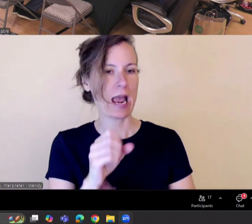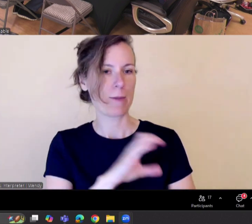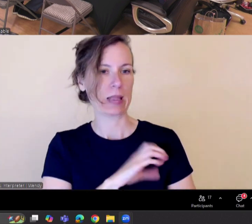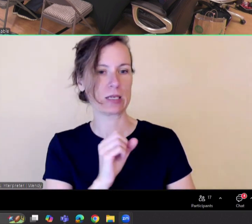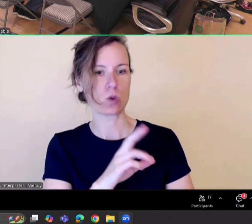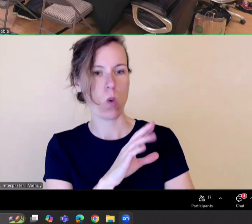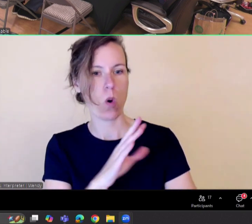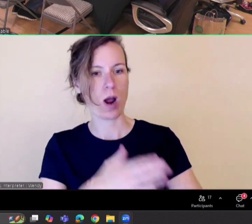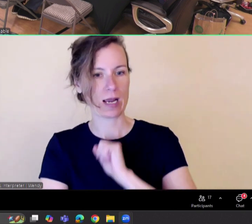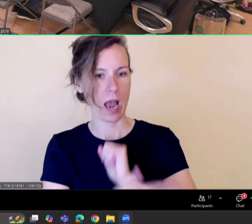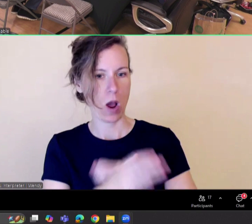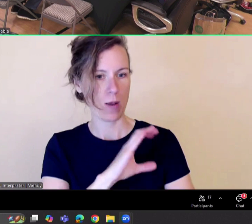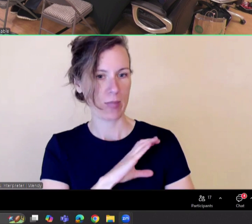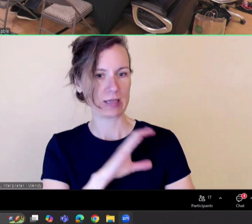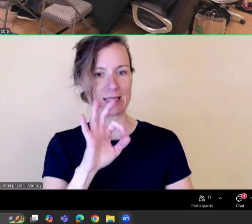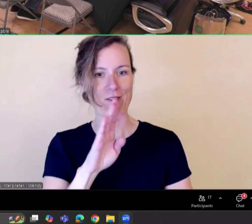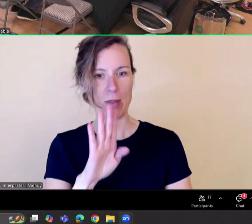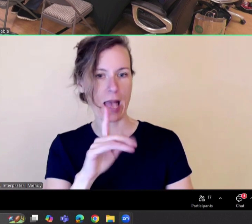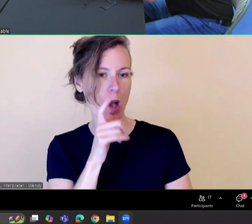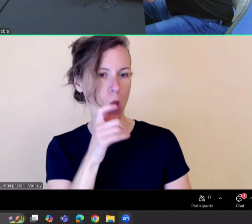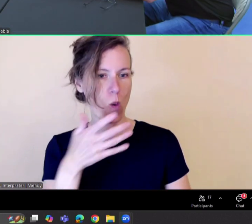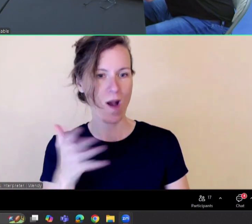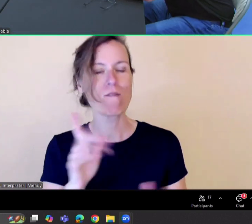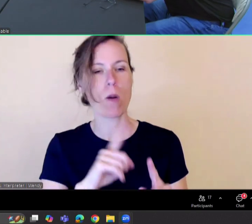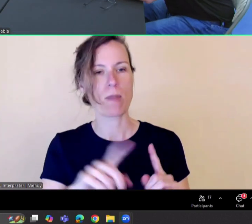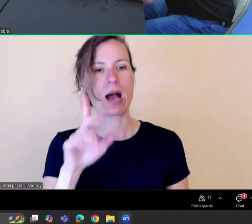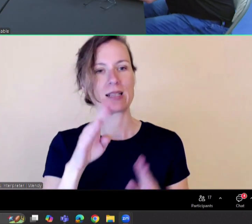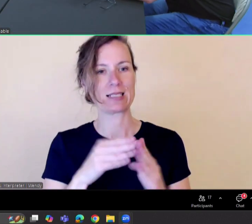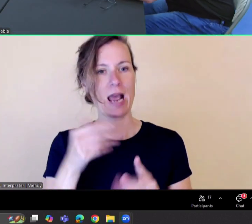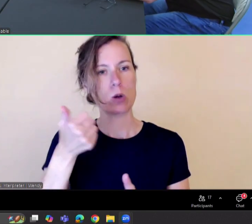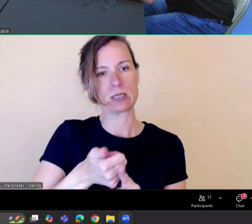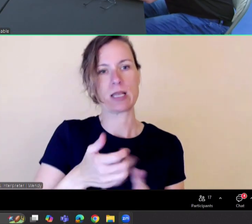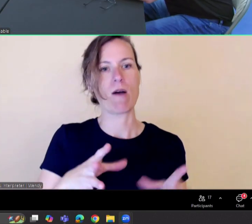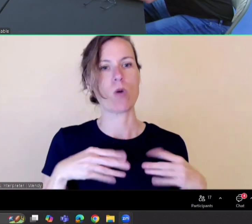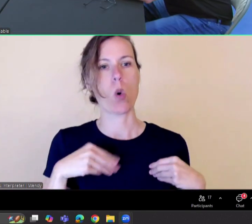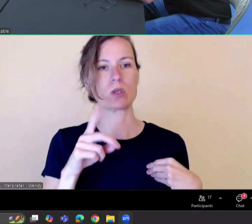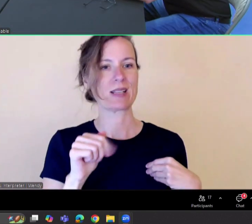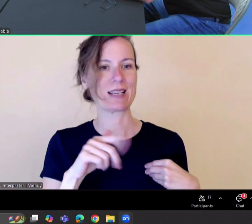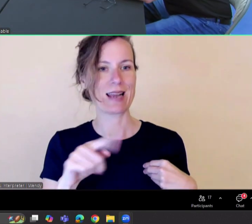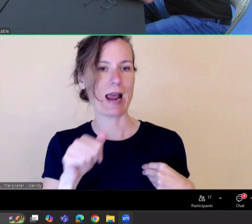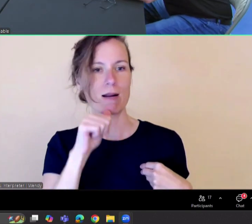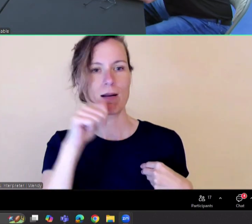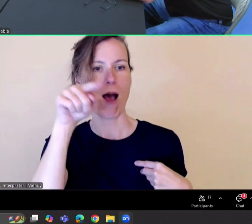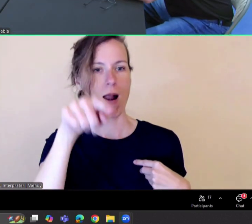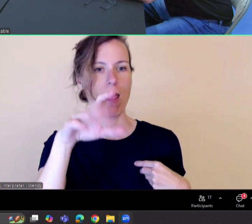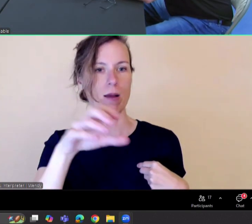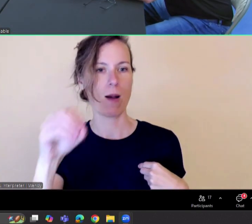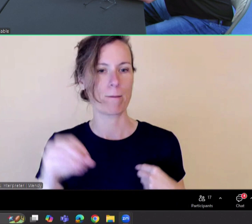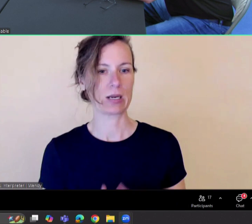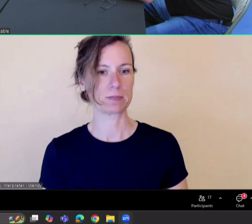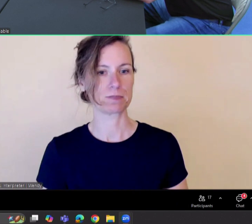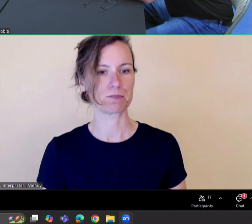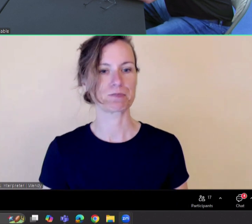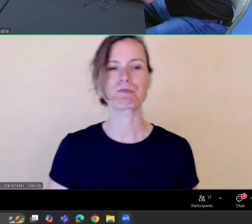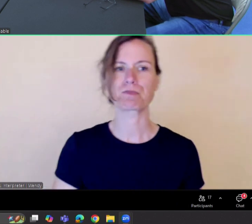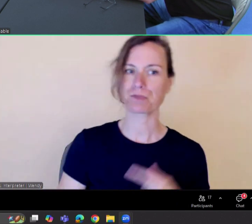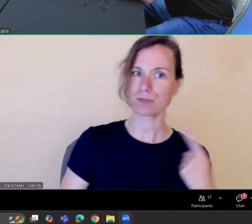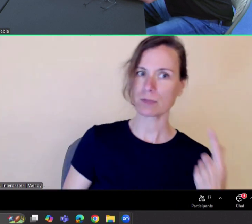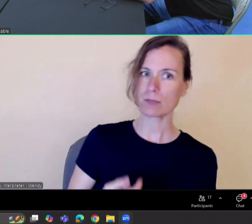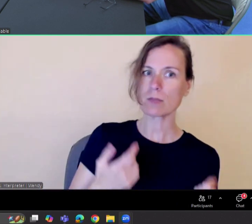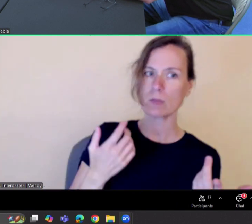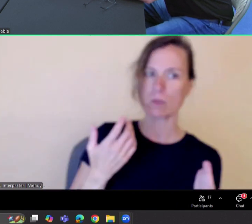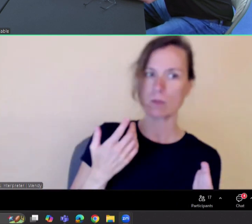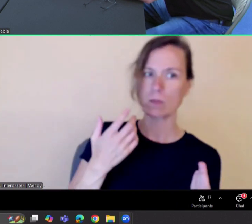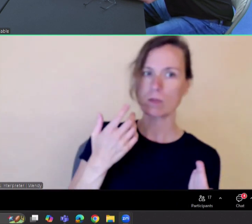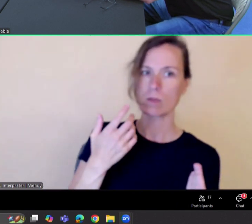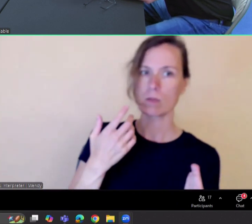And one of the things I'll just add, because I know privacy is a big piece of all of this, right? And I get it. I understand that.